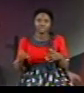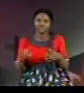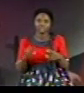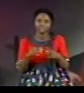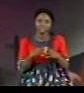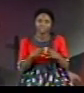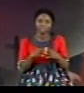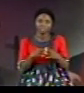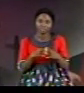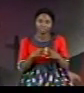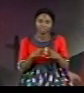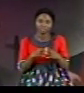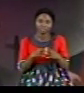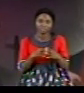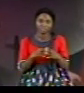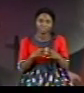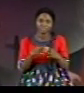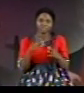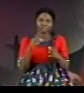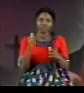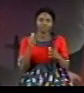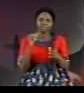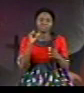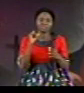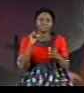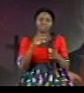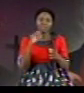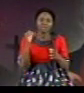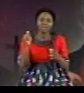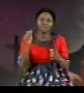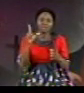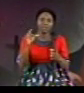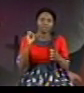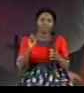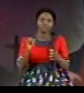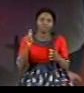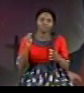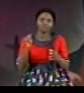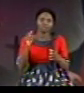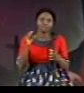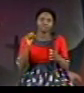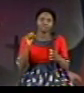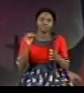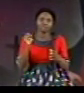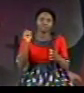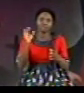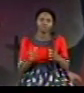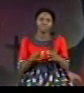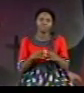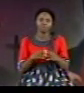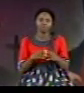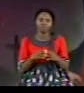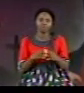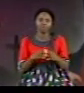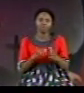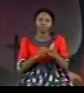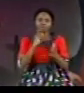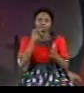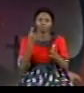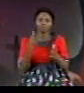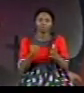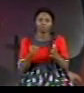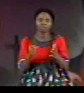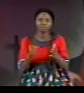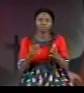about 6 to 7 years. Halitosis is bad breath, and it was because of dental caries. But I confirm